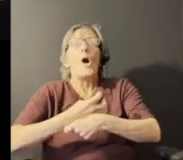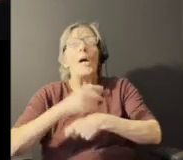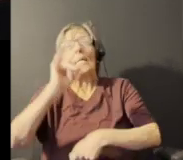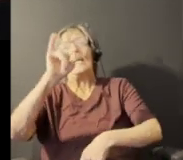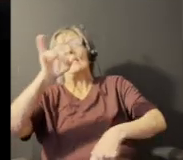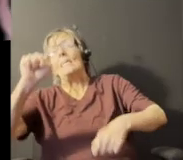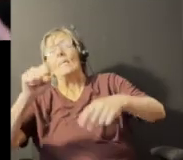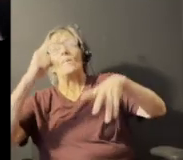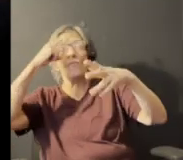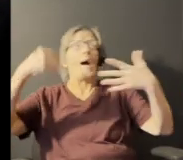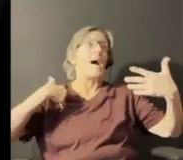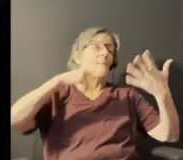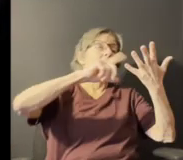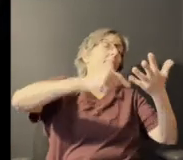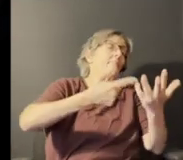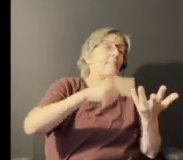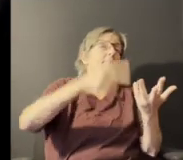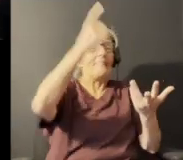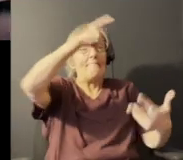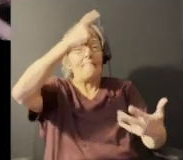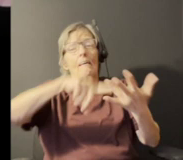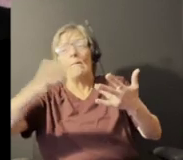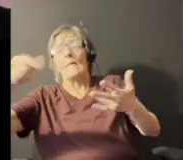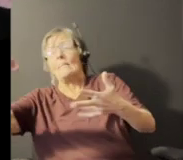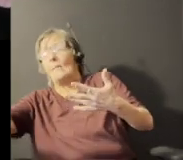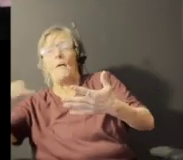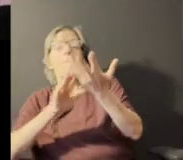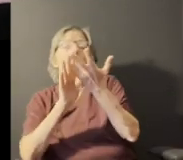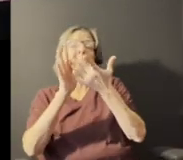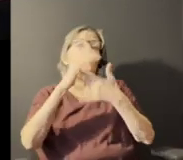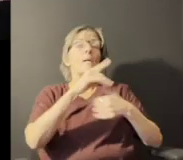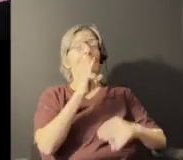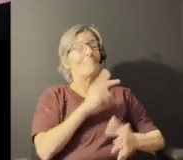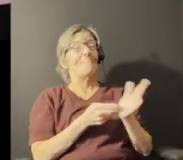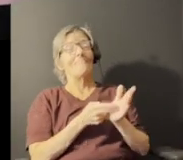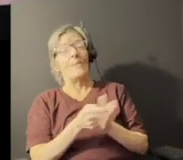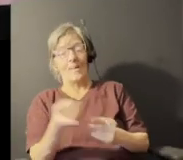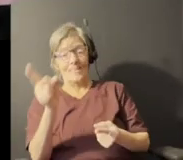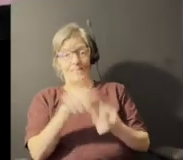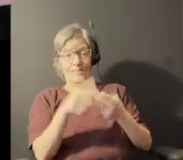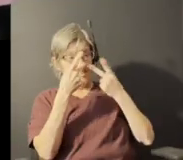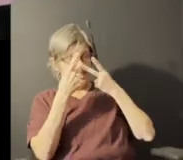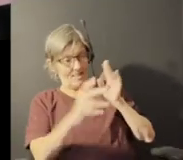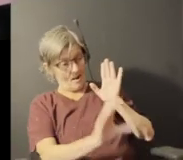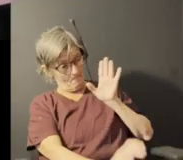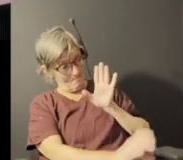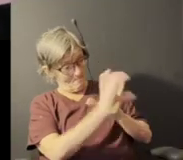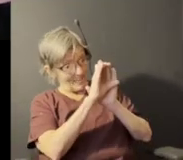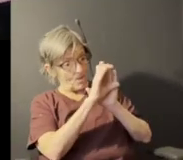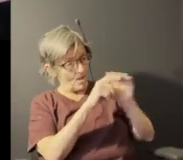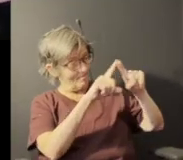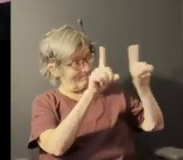difficult it is to have, you know, this disease or this disability. But honestly, until you see a